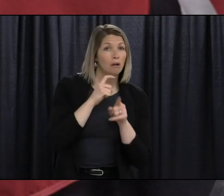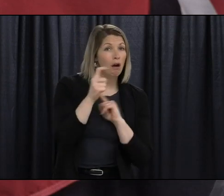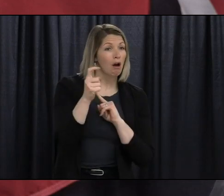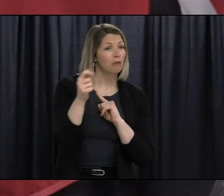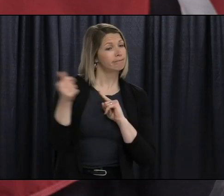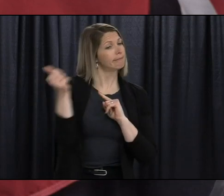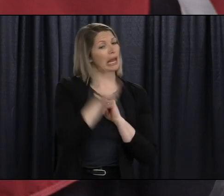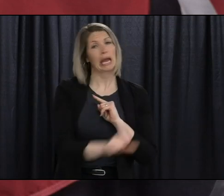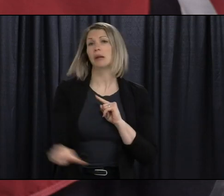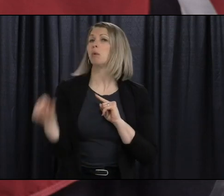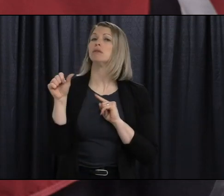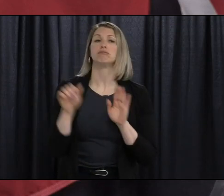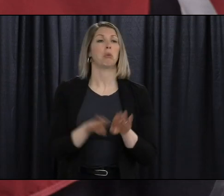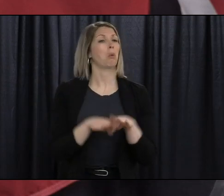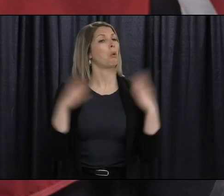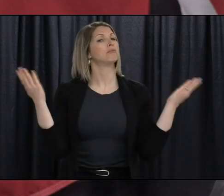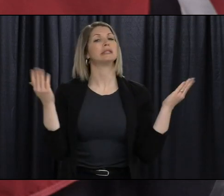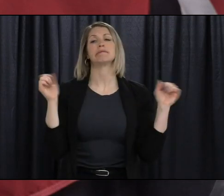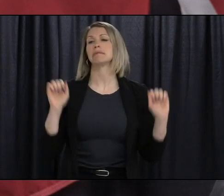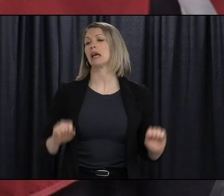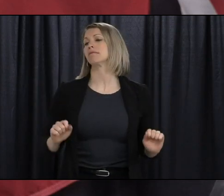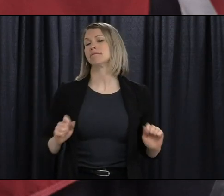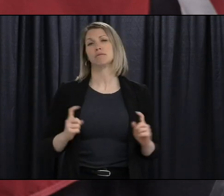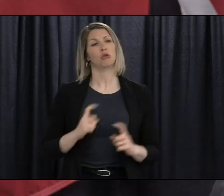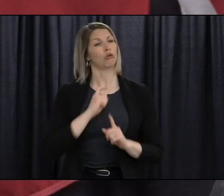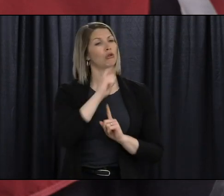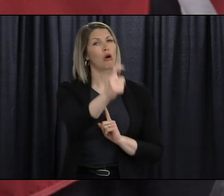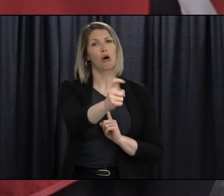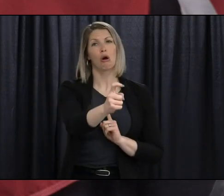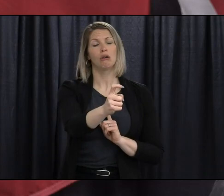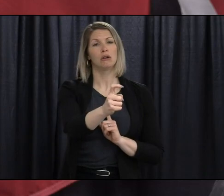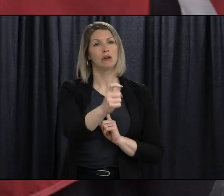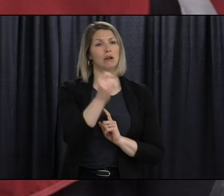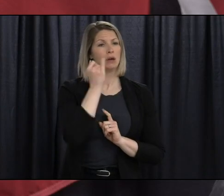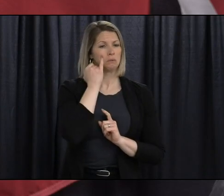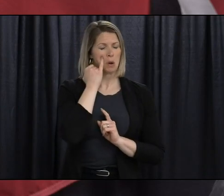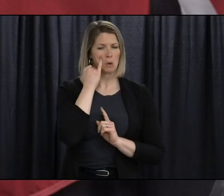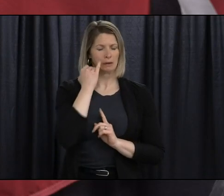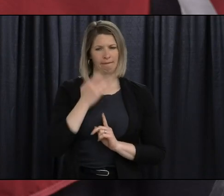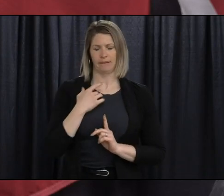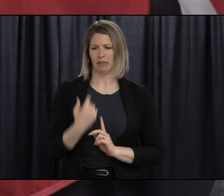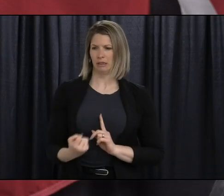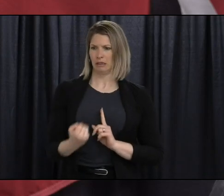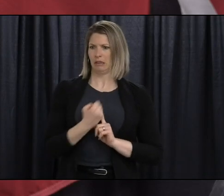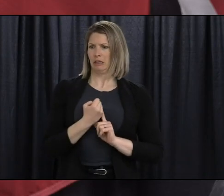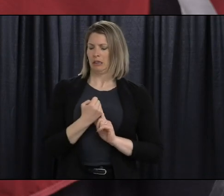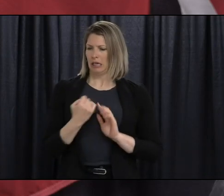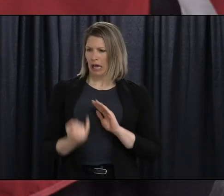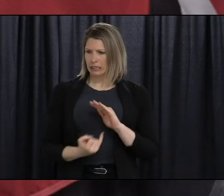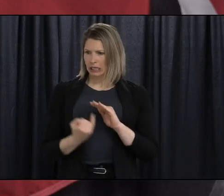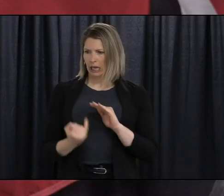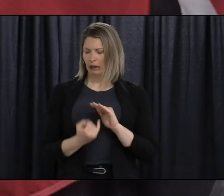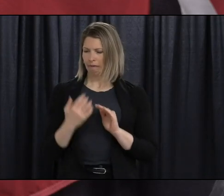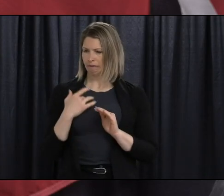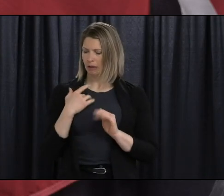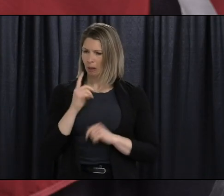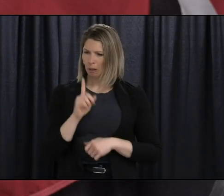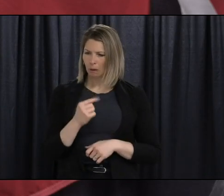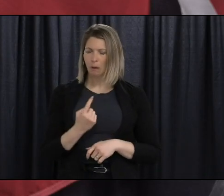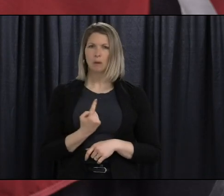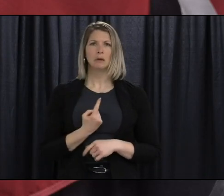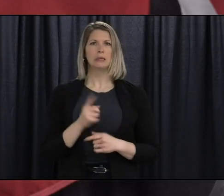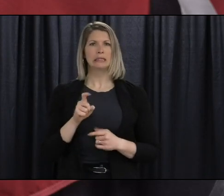in Newfoundland and Labrador who have been impacted by a direction to self-isolate to limit the transmission of